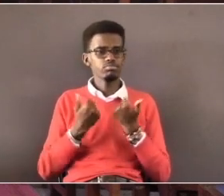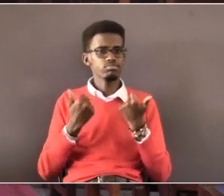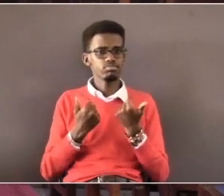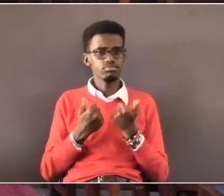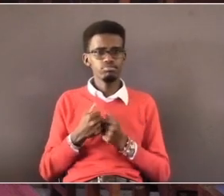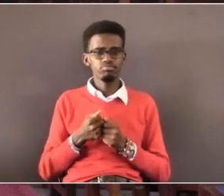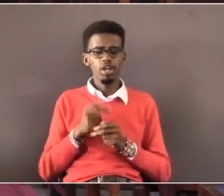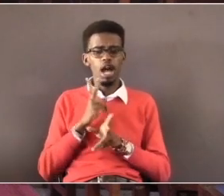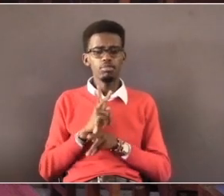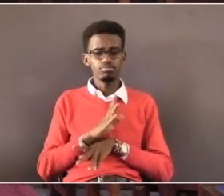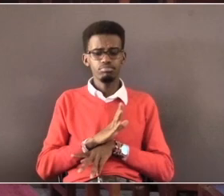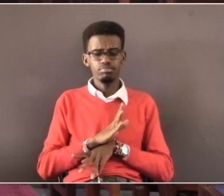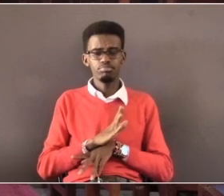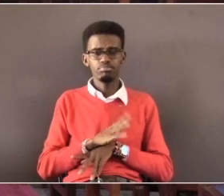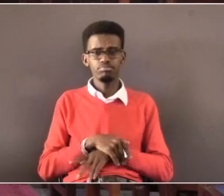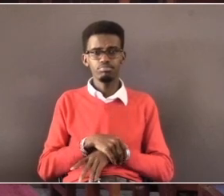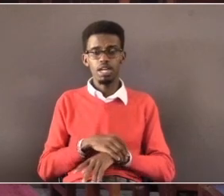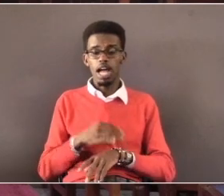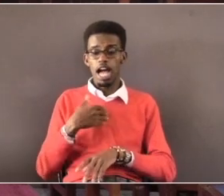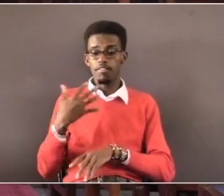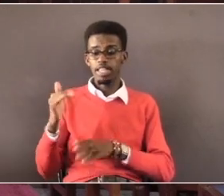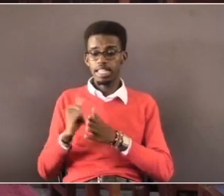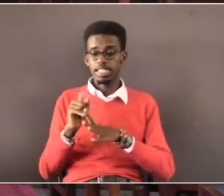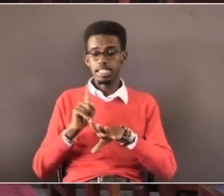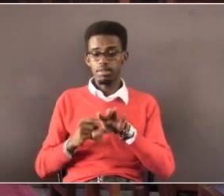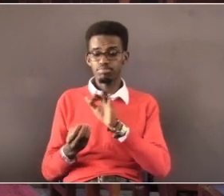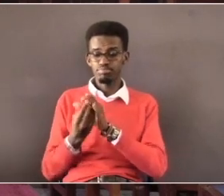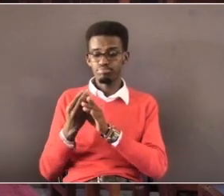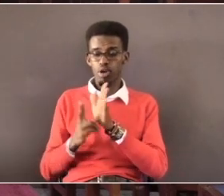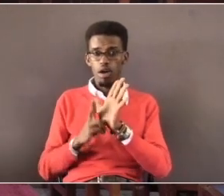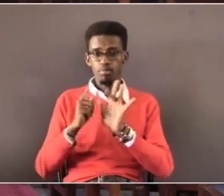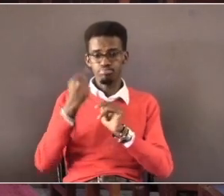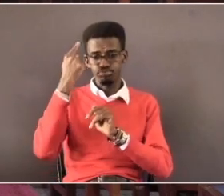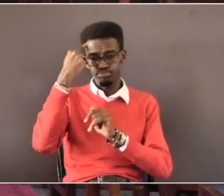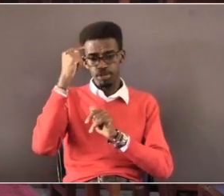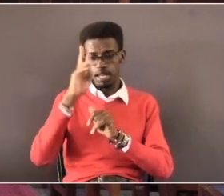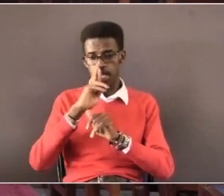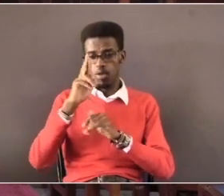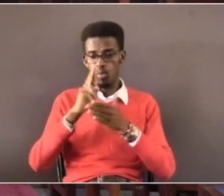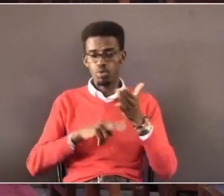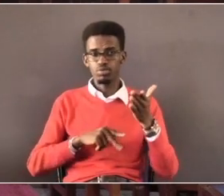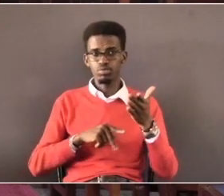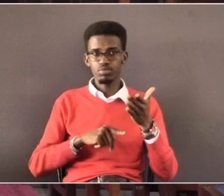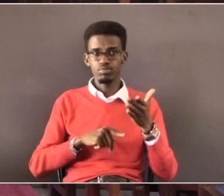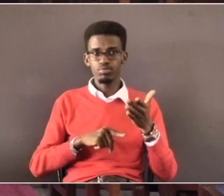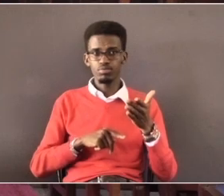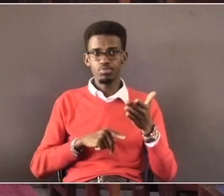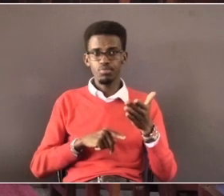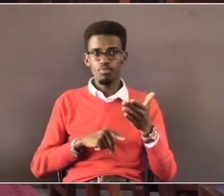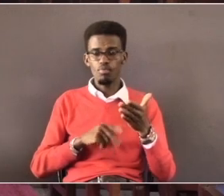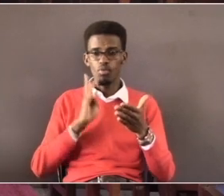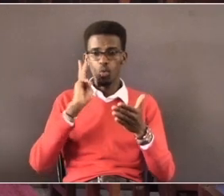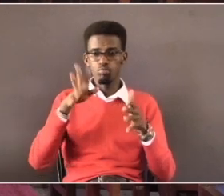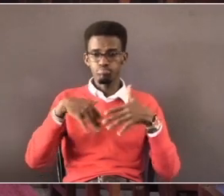Let me put it this way. There are certain things that as you are growing up, you thought were the, what, they'll give